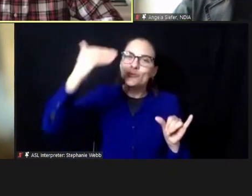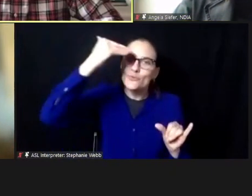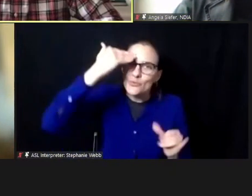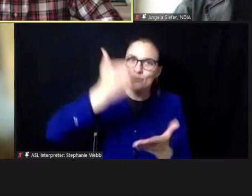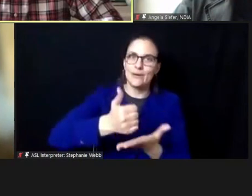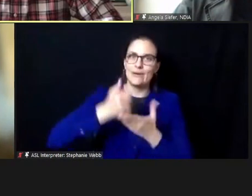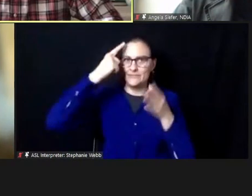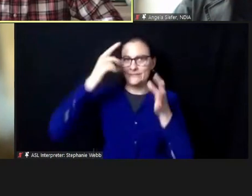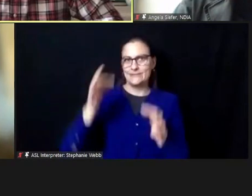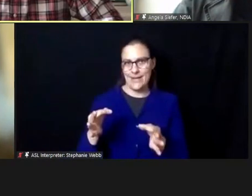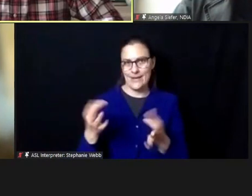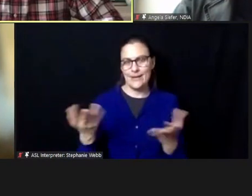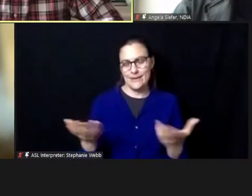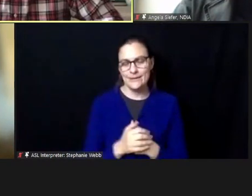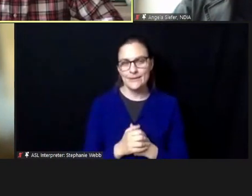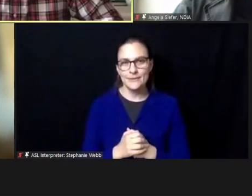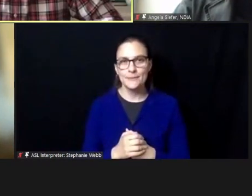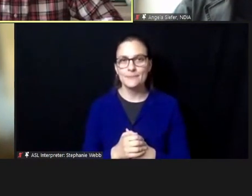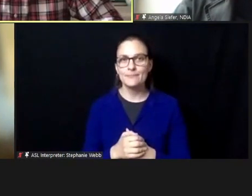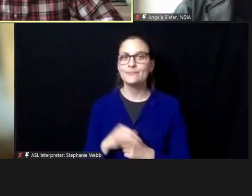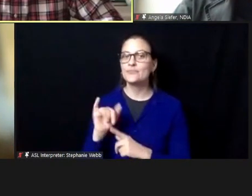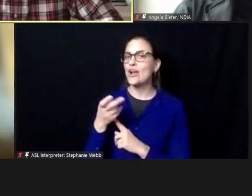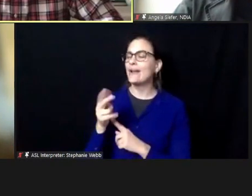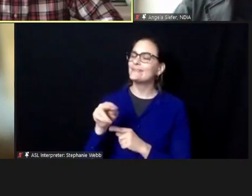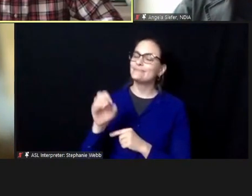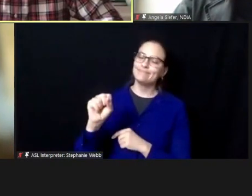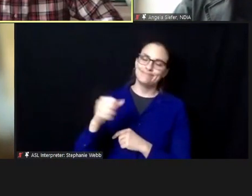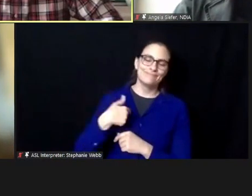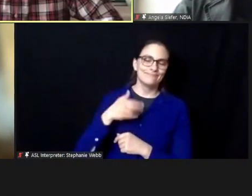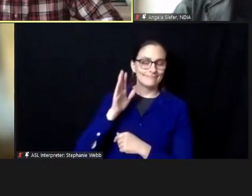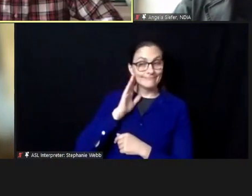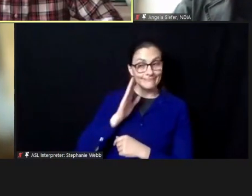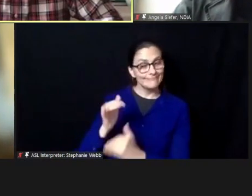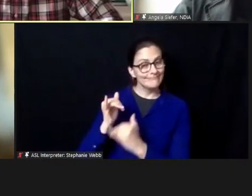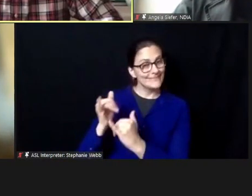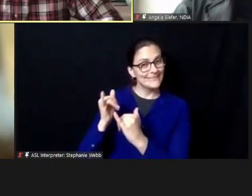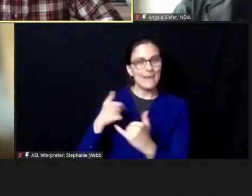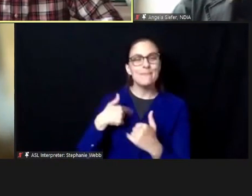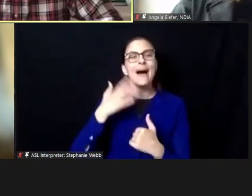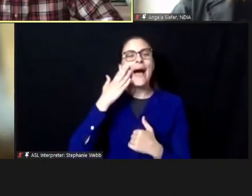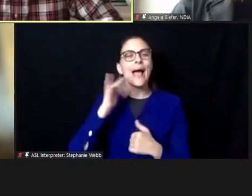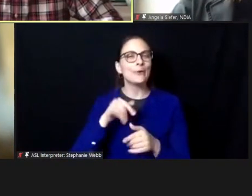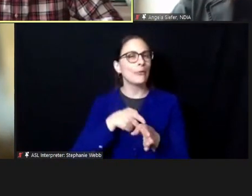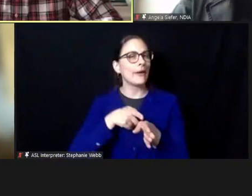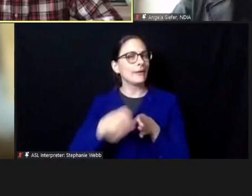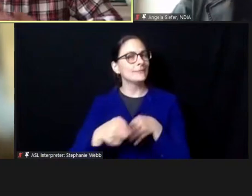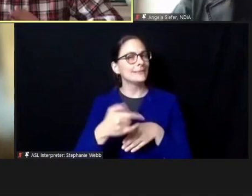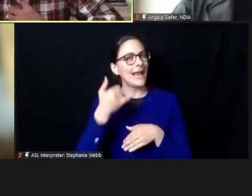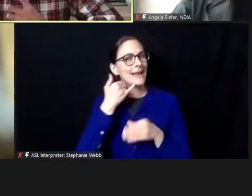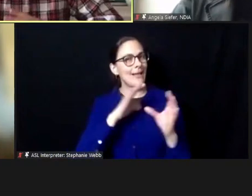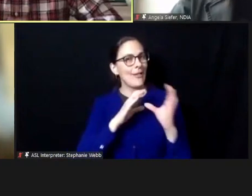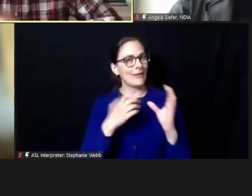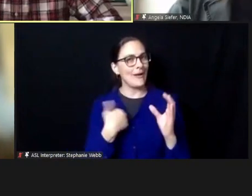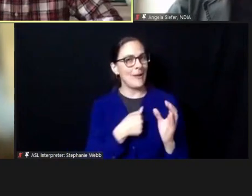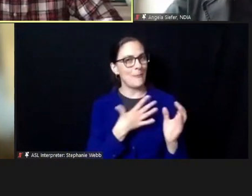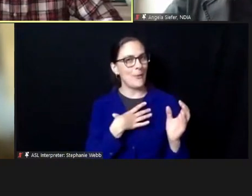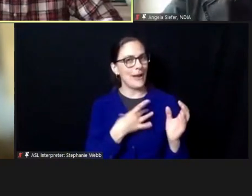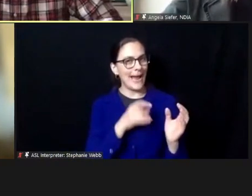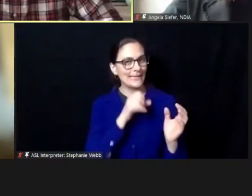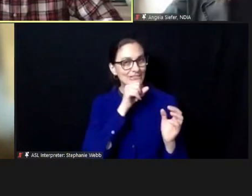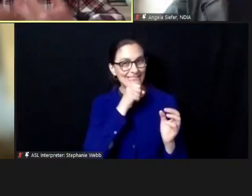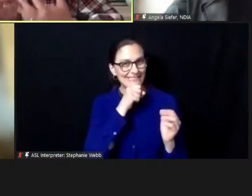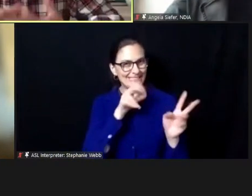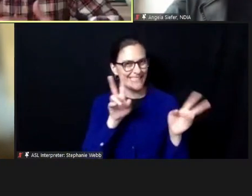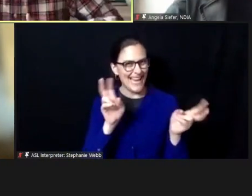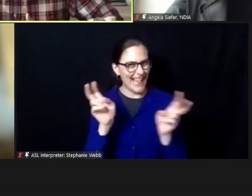Yeah, I will echo that. I know we like to make cheesy analogies in telecom, but the one I like to use for this is the speed limit